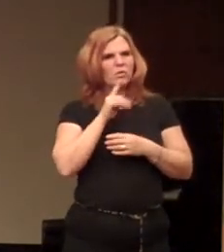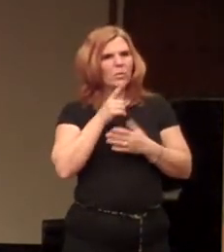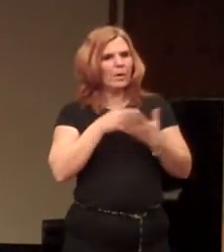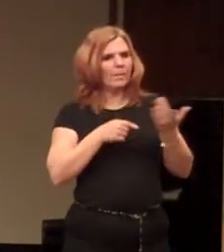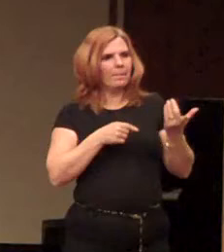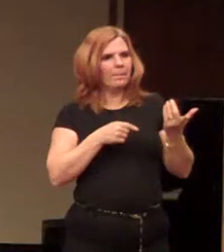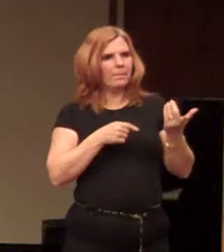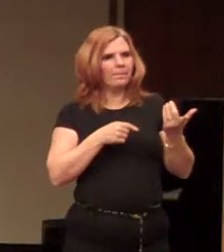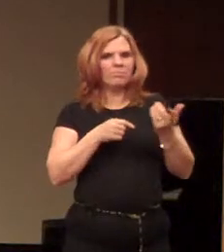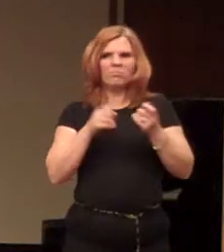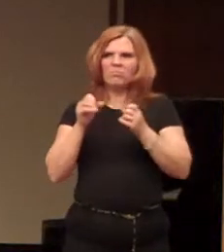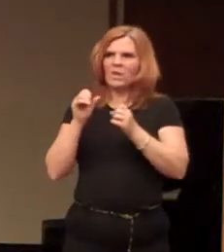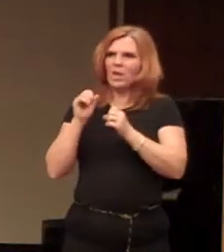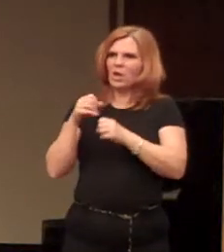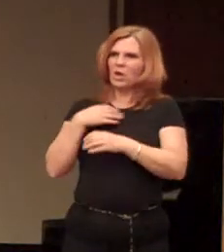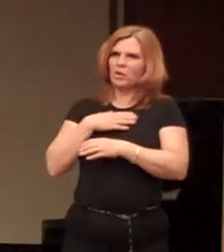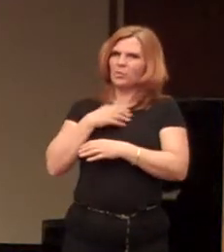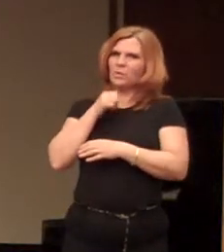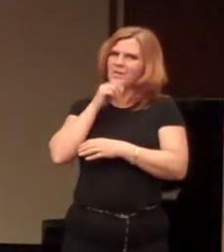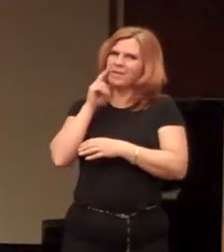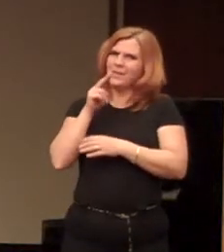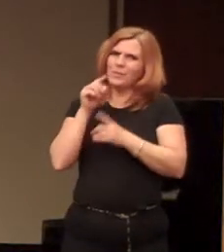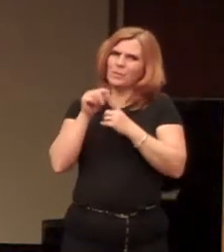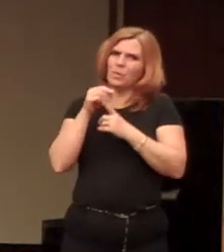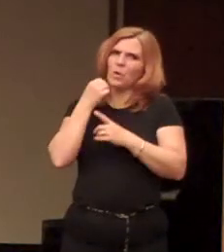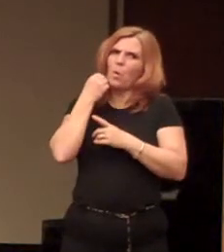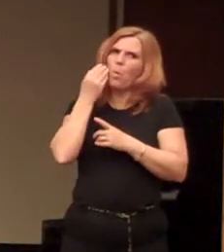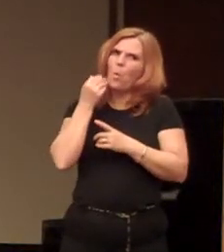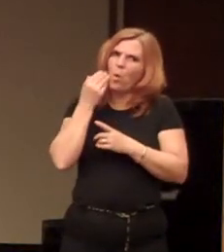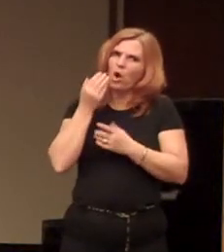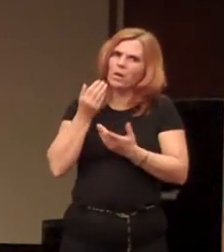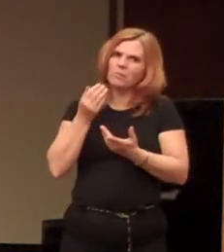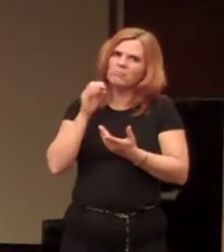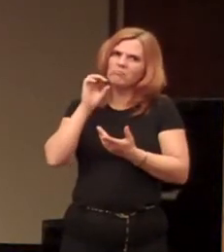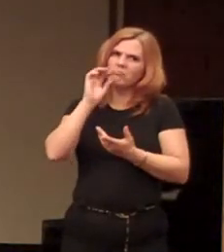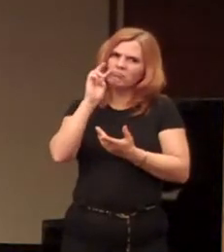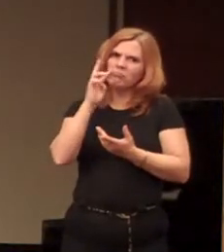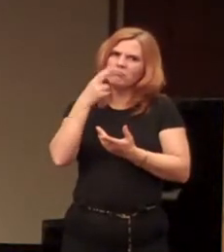What? I said, "Could you please not use the word whore?"